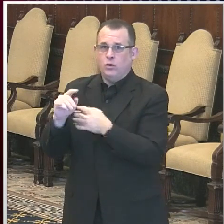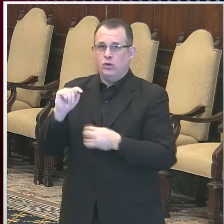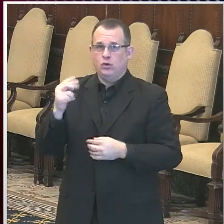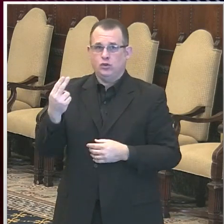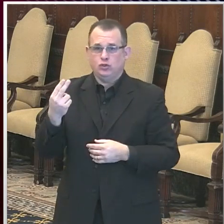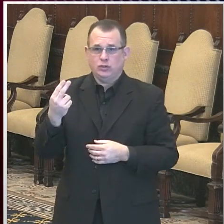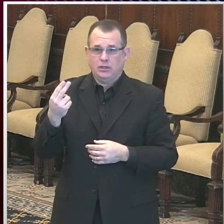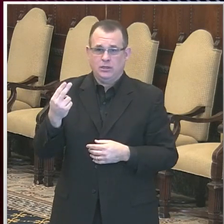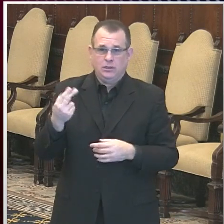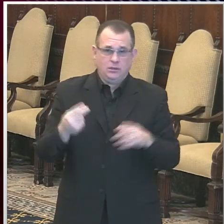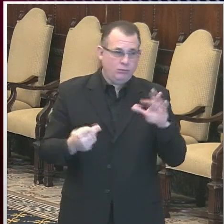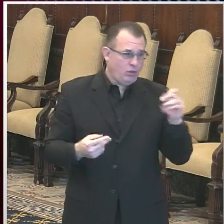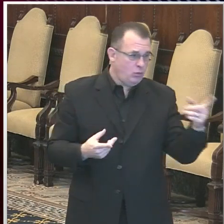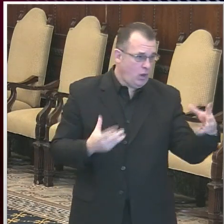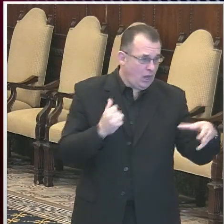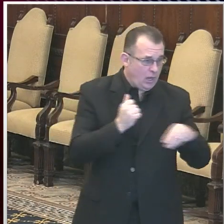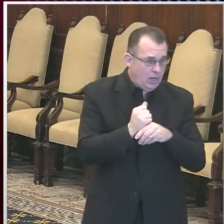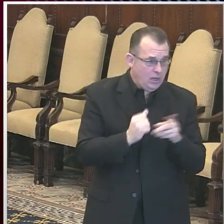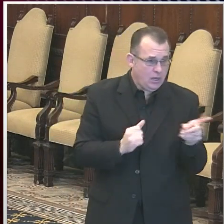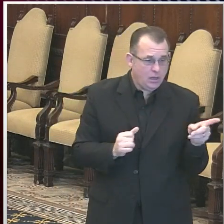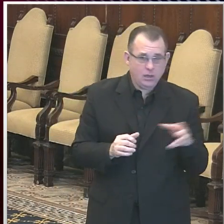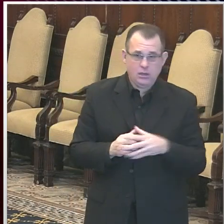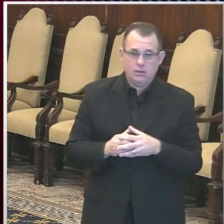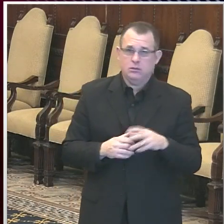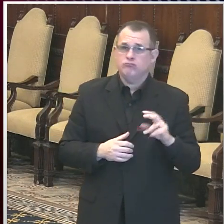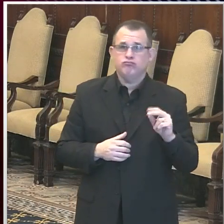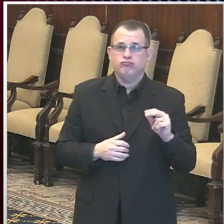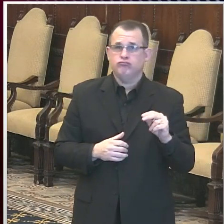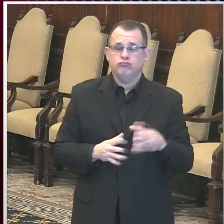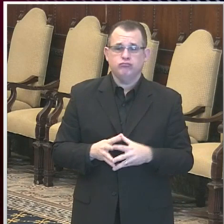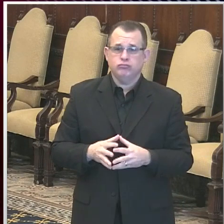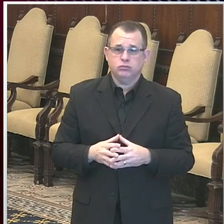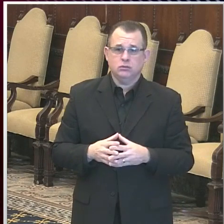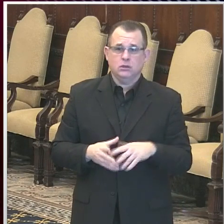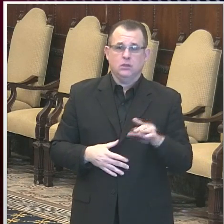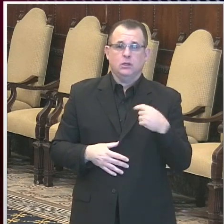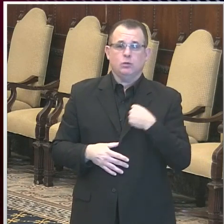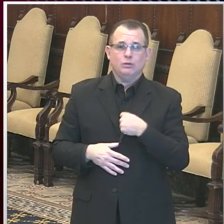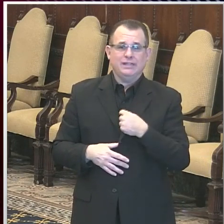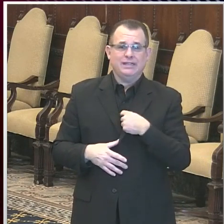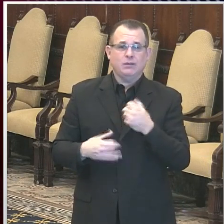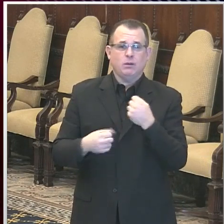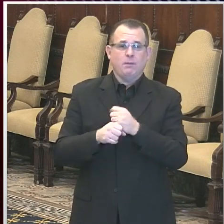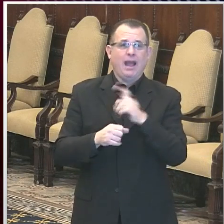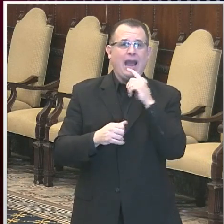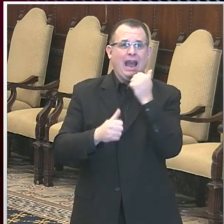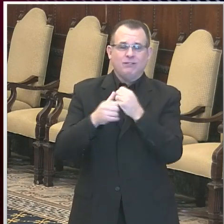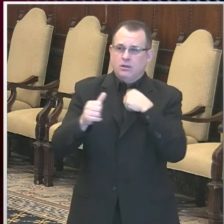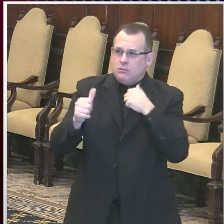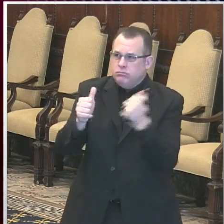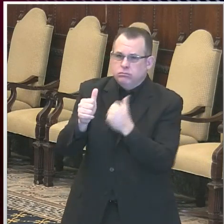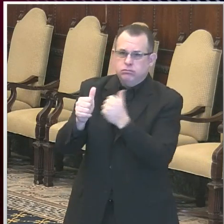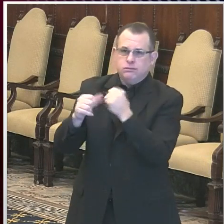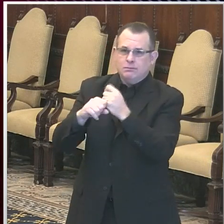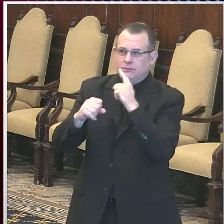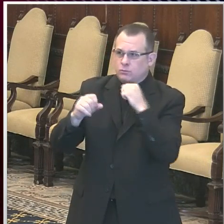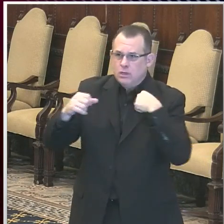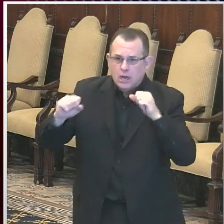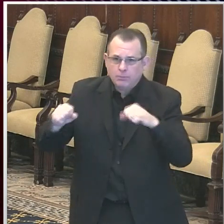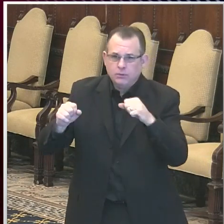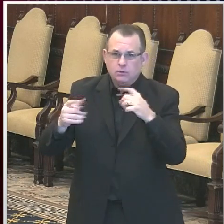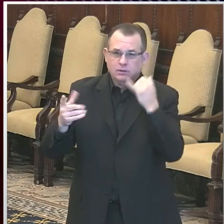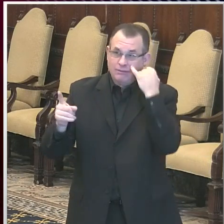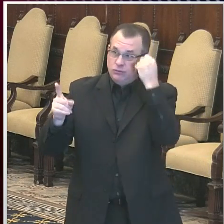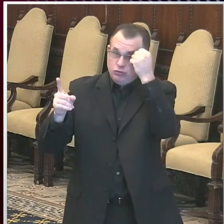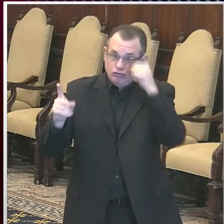please. No, certainly that we're also making every contingency plan necessary should that strike occur to